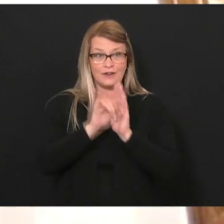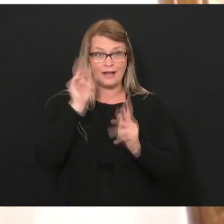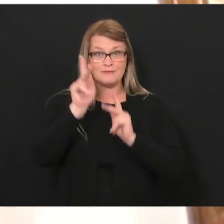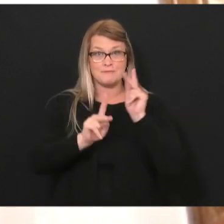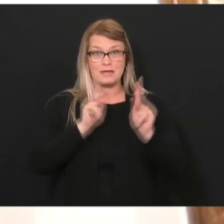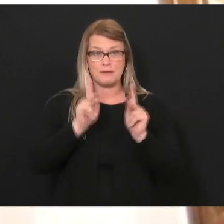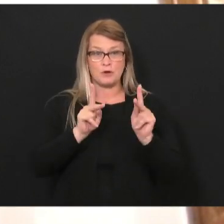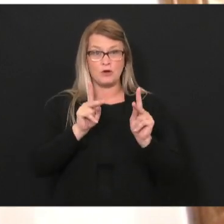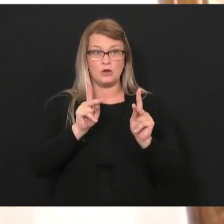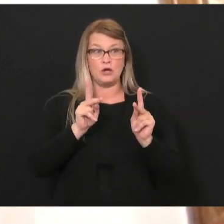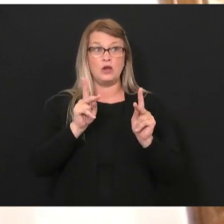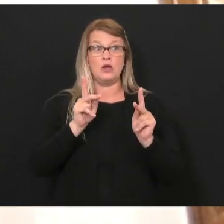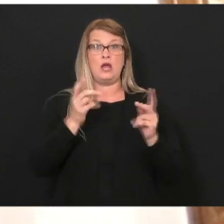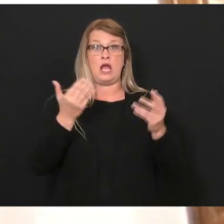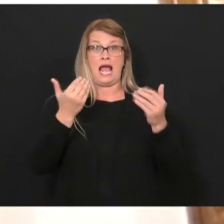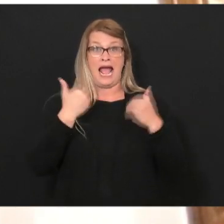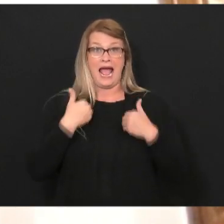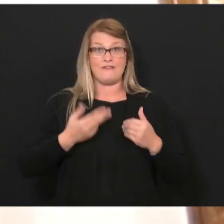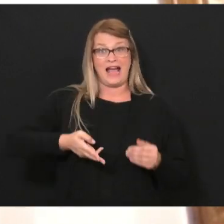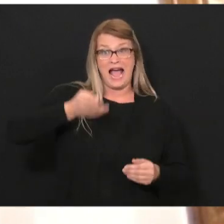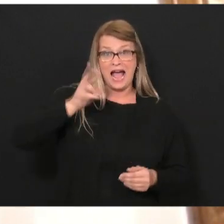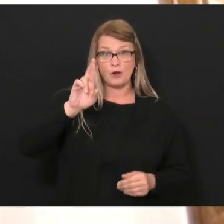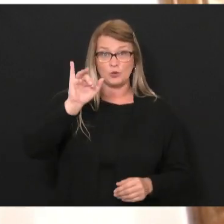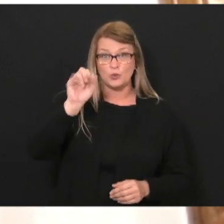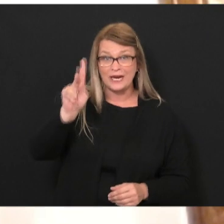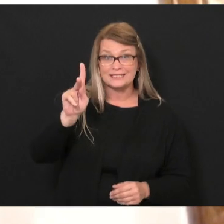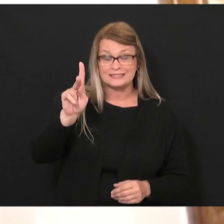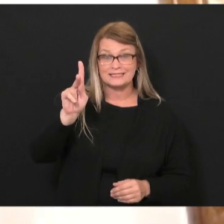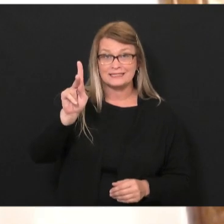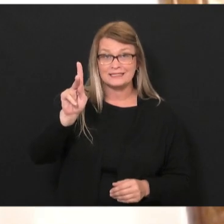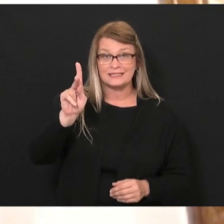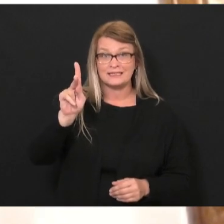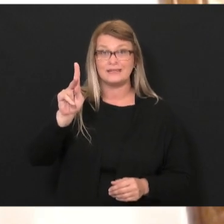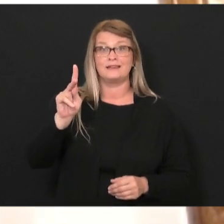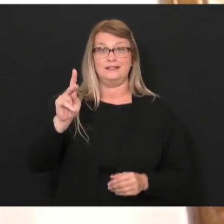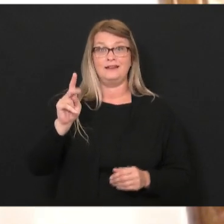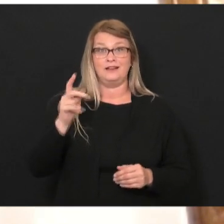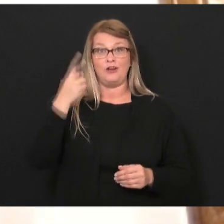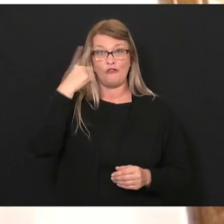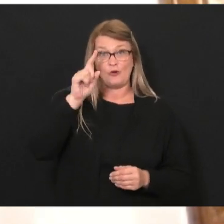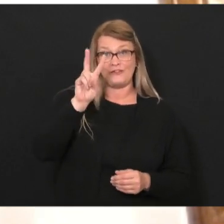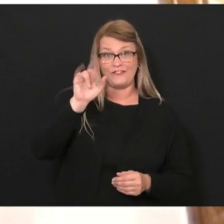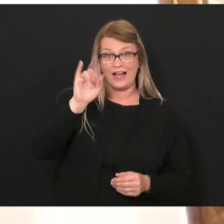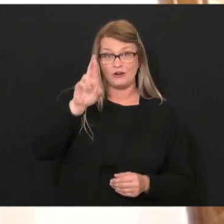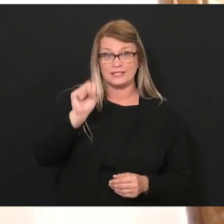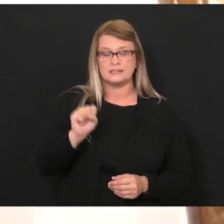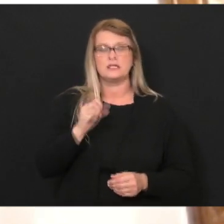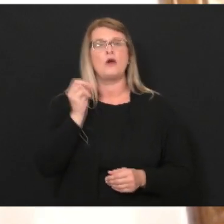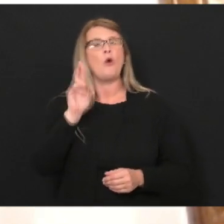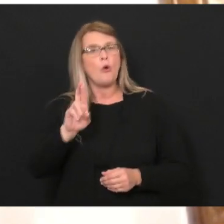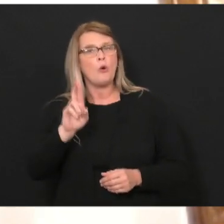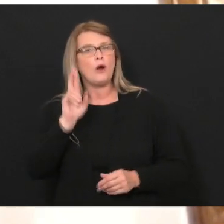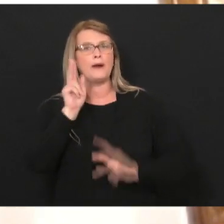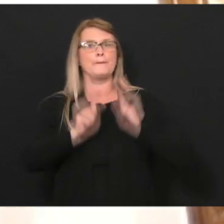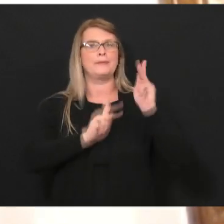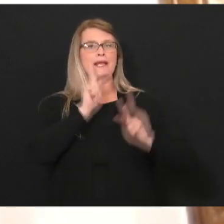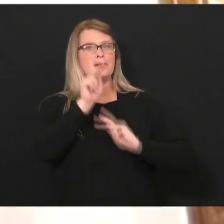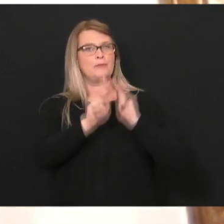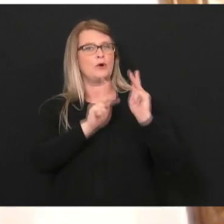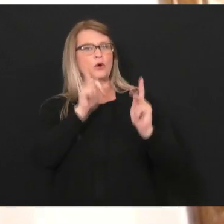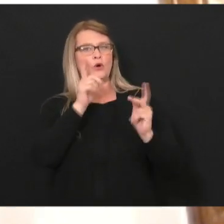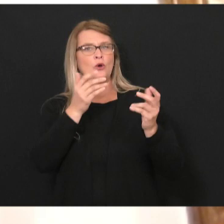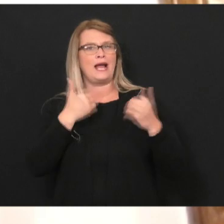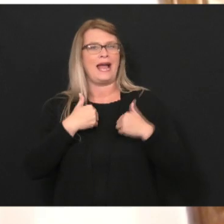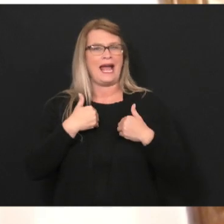people we think have either the highest risk of being infected with the COVID virus, or people that have